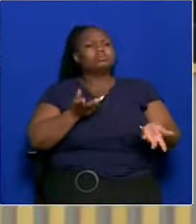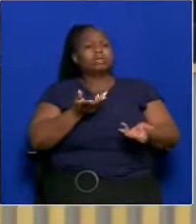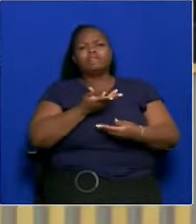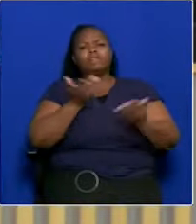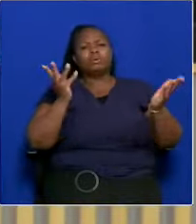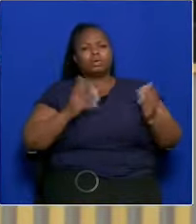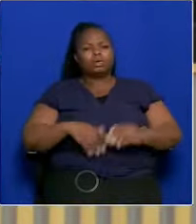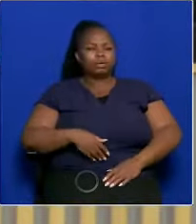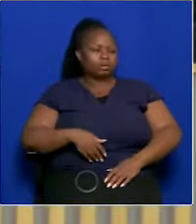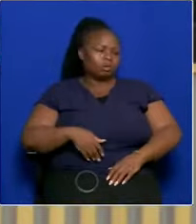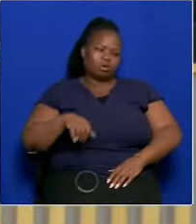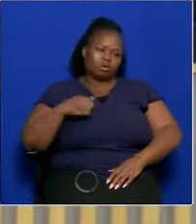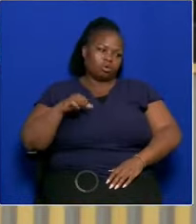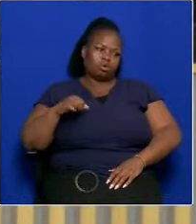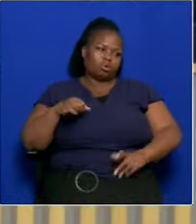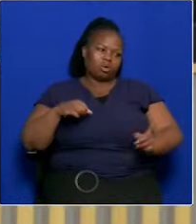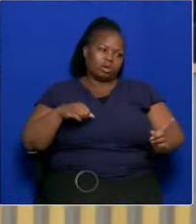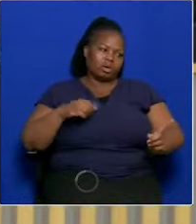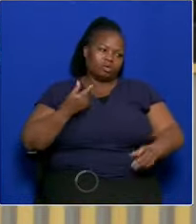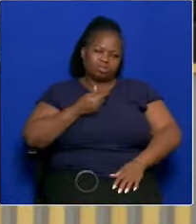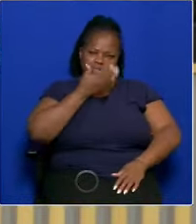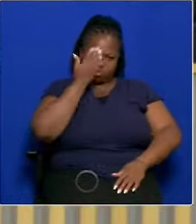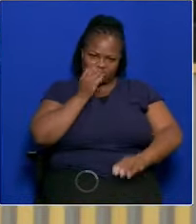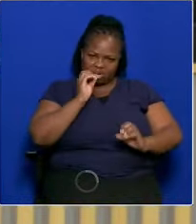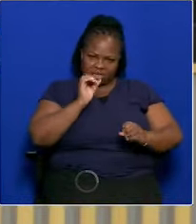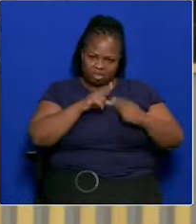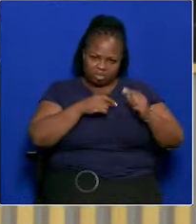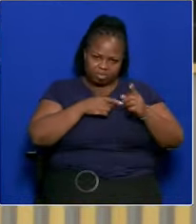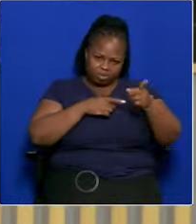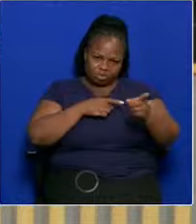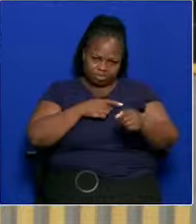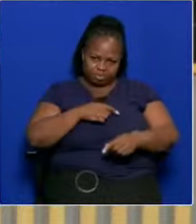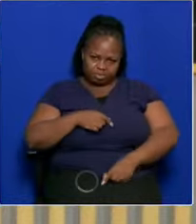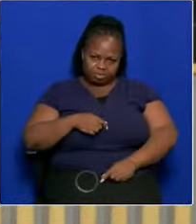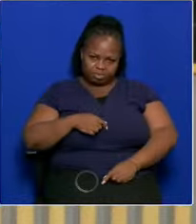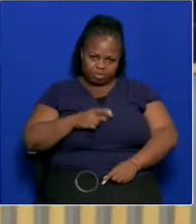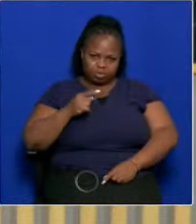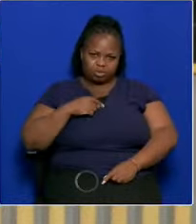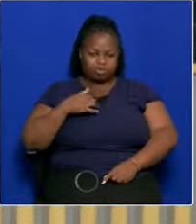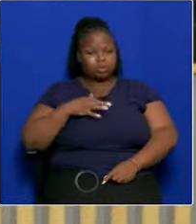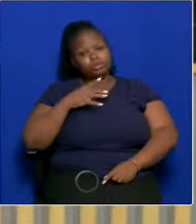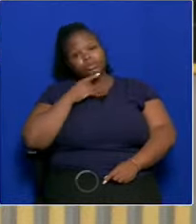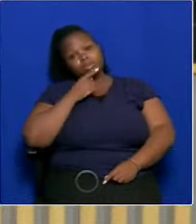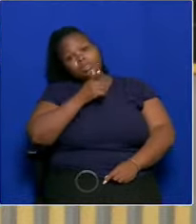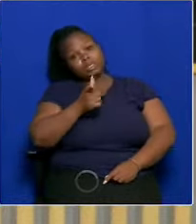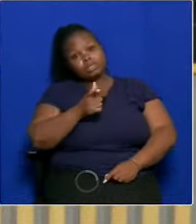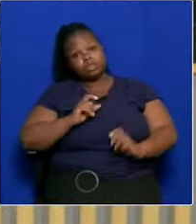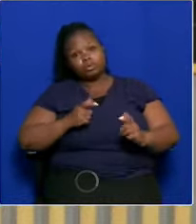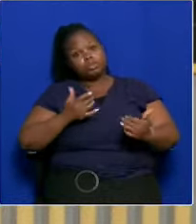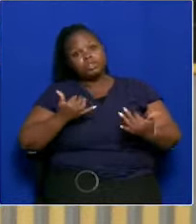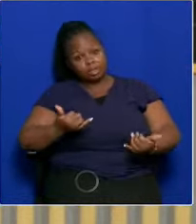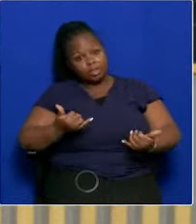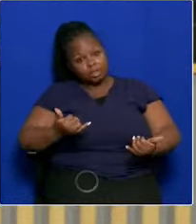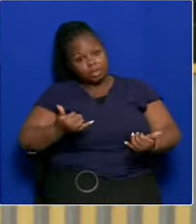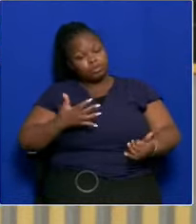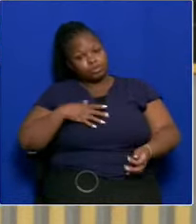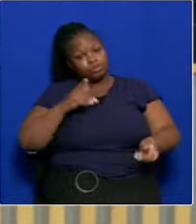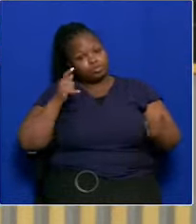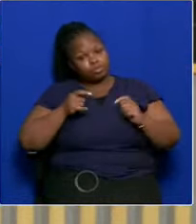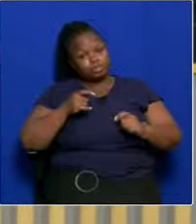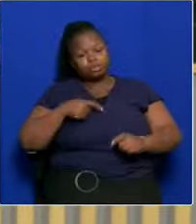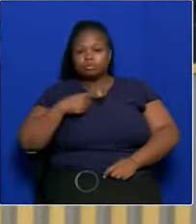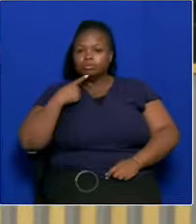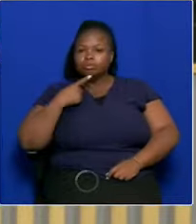General, you didn't know anything about, unless you want to tell the commission now, you want to change and say, I